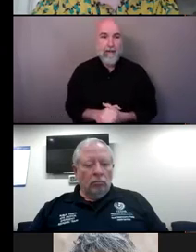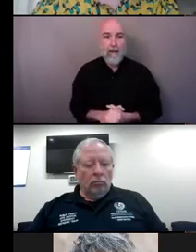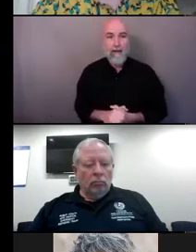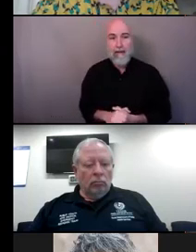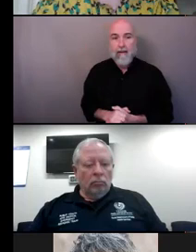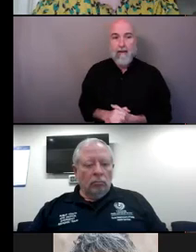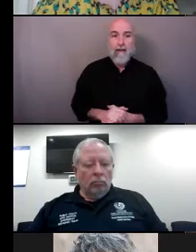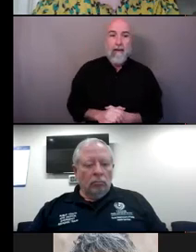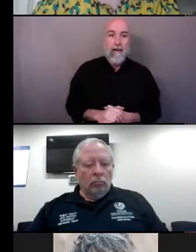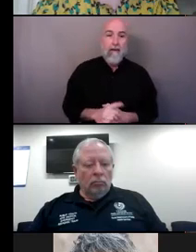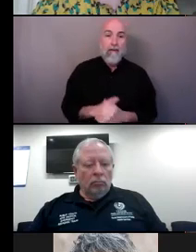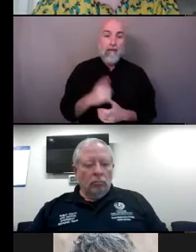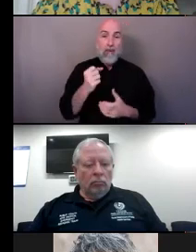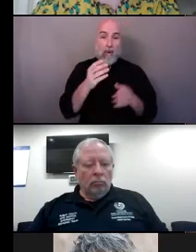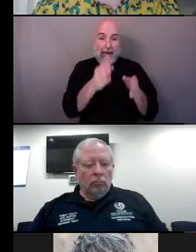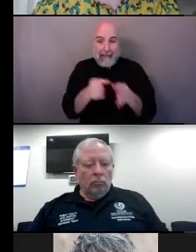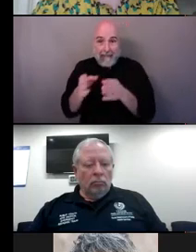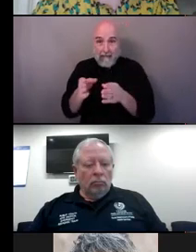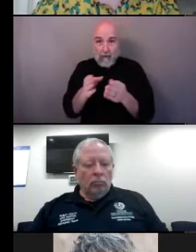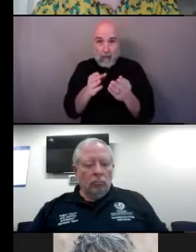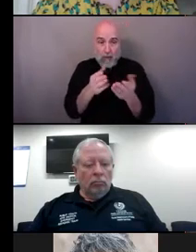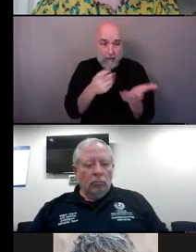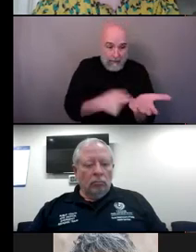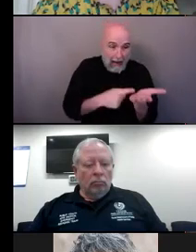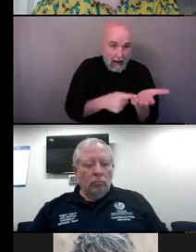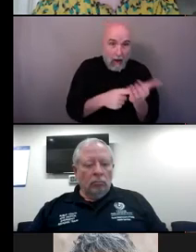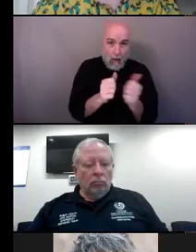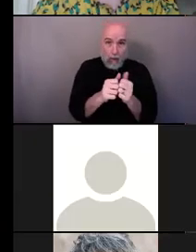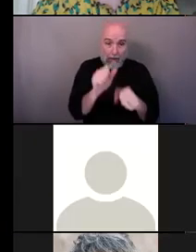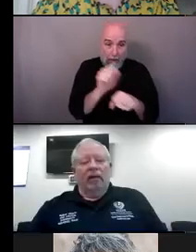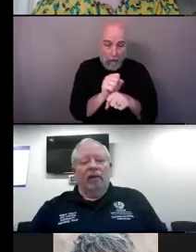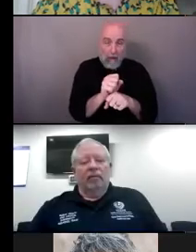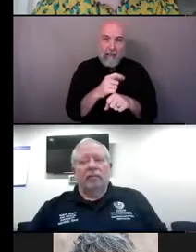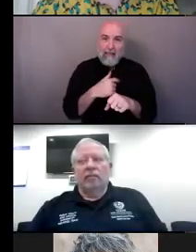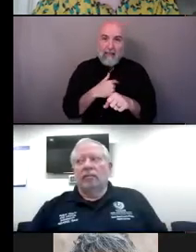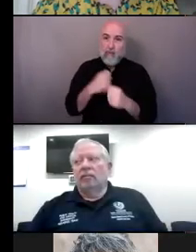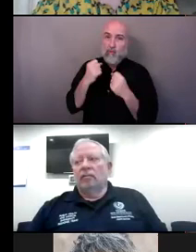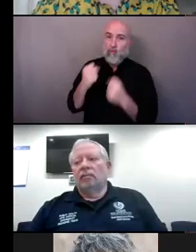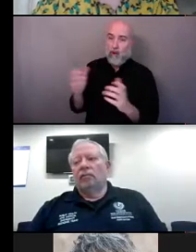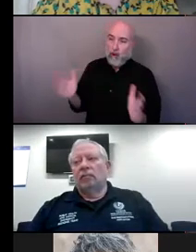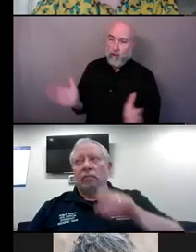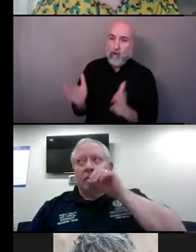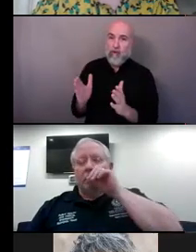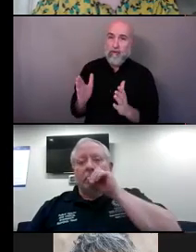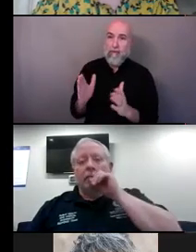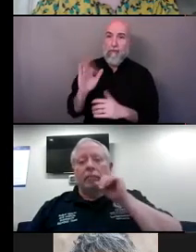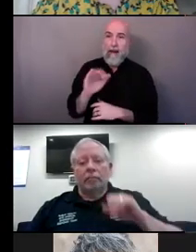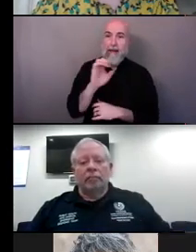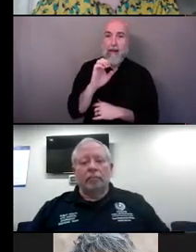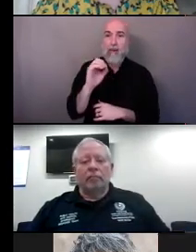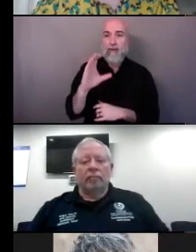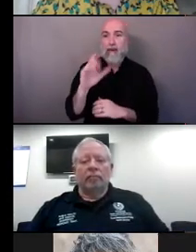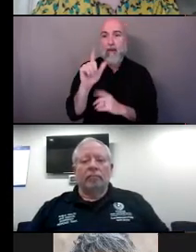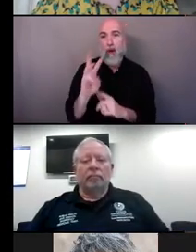individualized dialogue with the employee is what is strongly encouraged by the EEOC